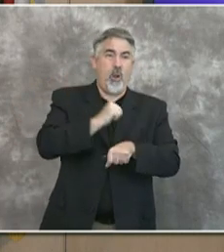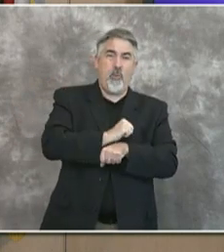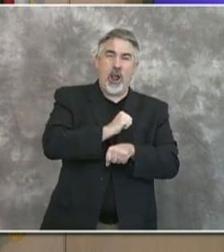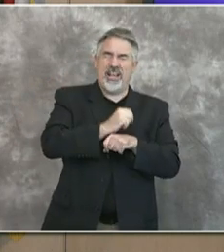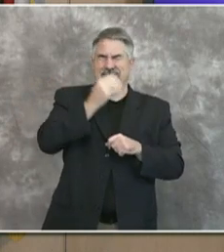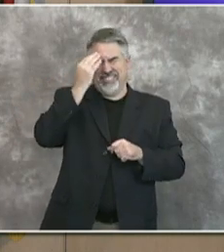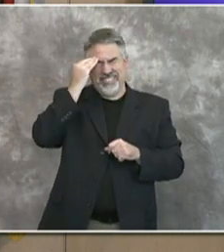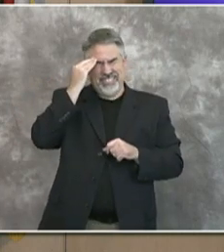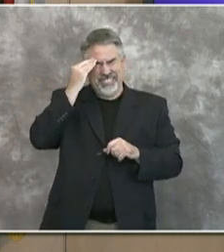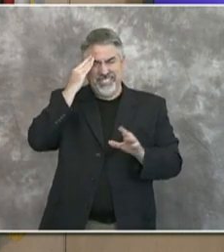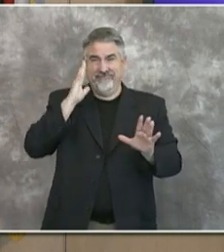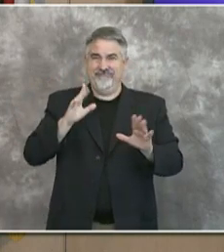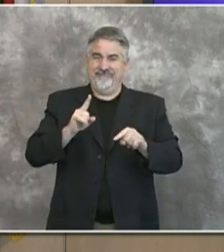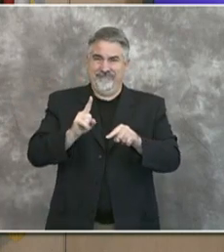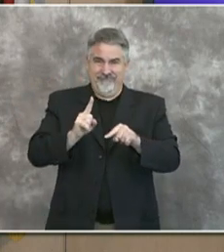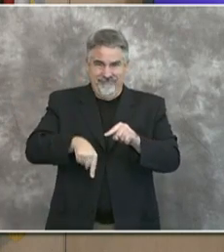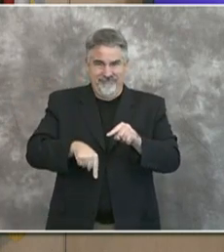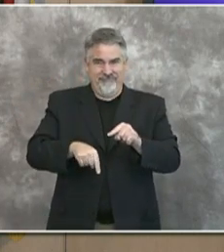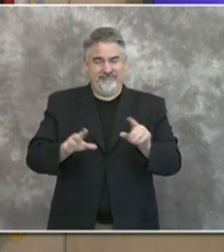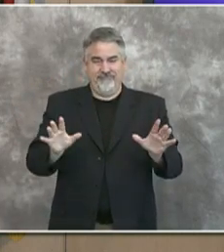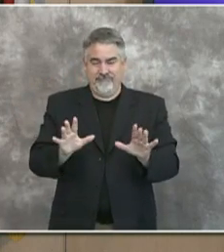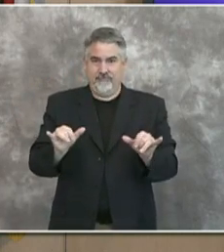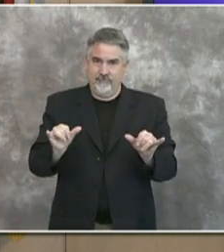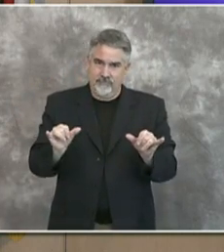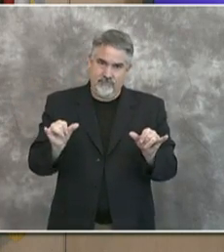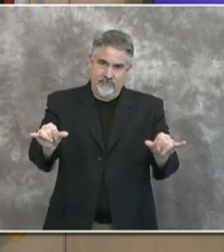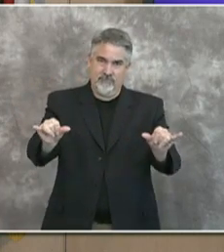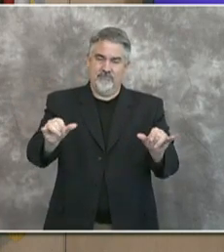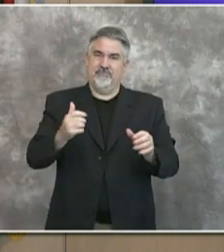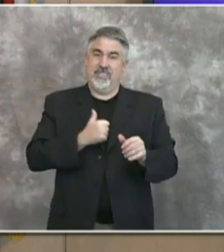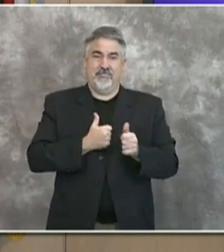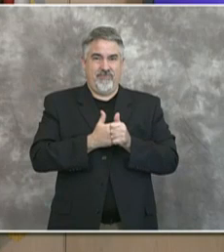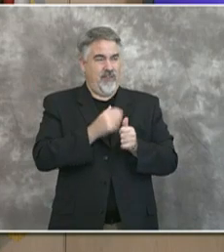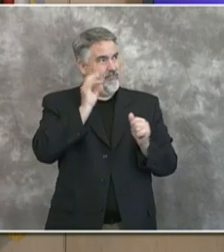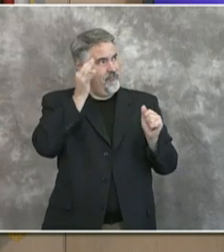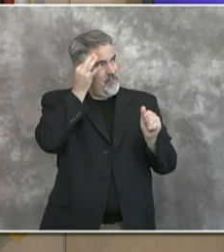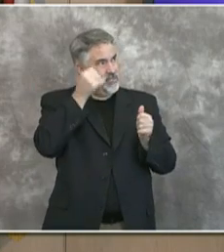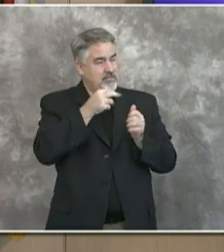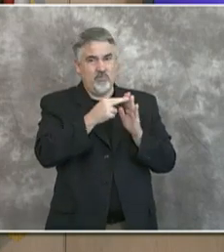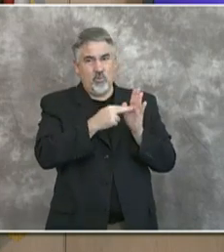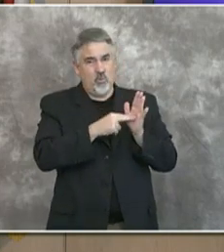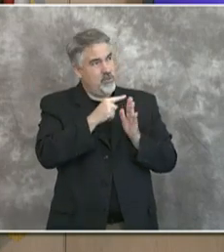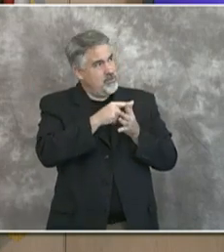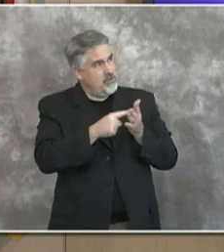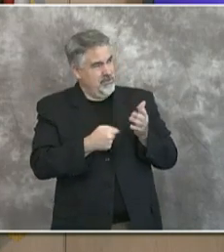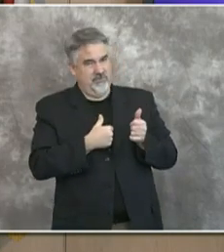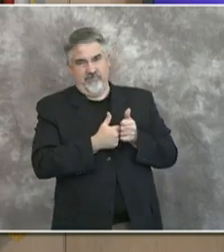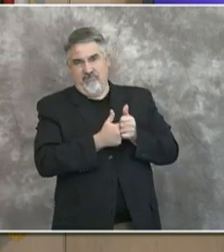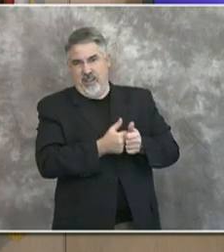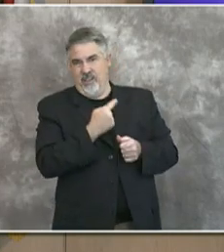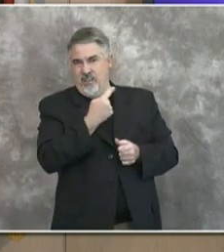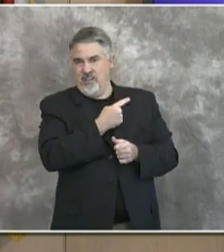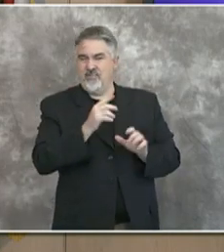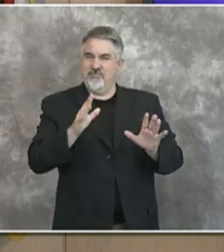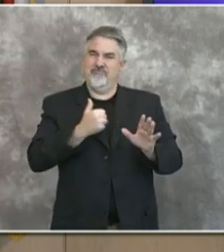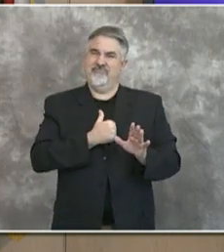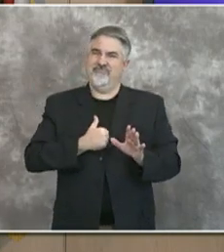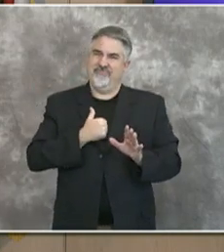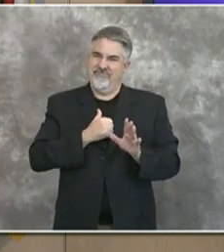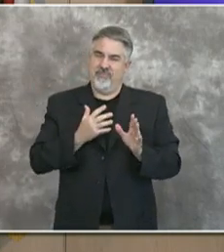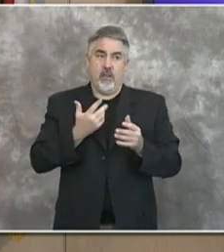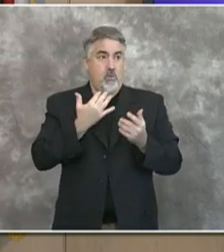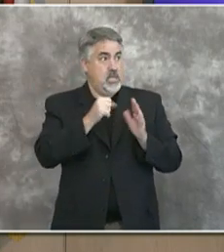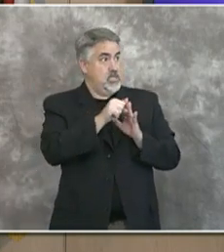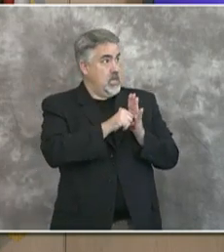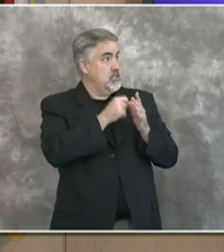the guidance of the federal threshold that's been outlined, under the direction of the state criteria that have been outlined, and at a time and point when we believe it is truly in